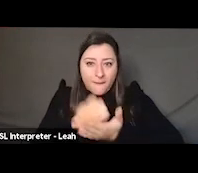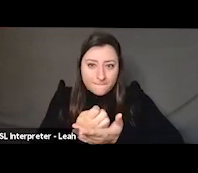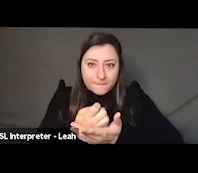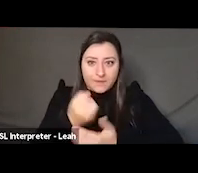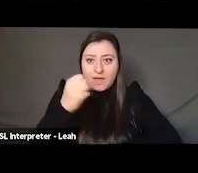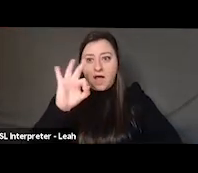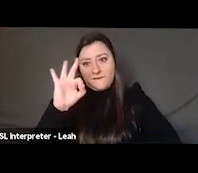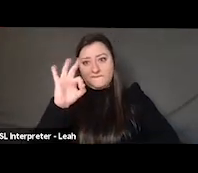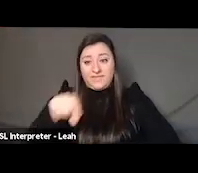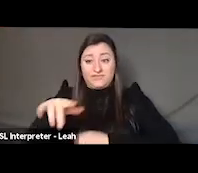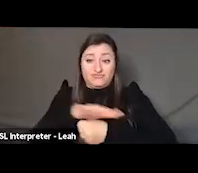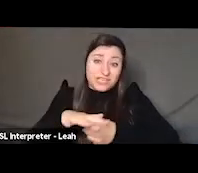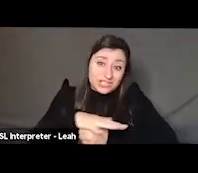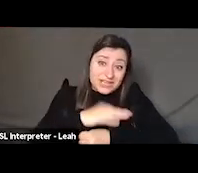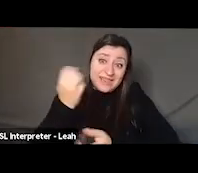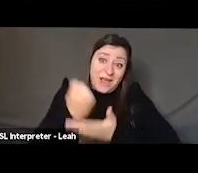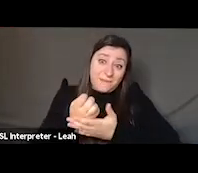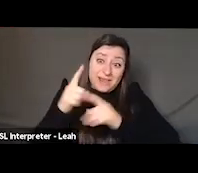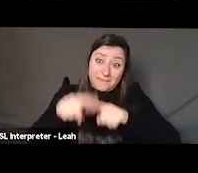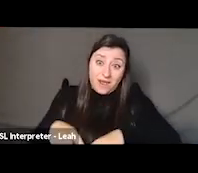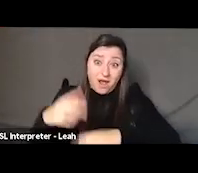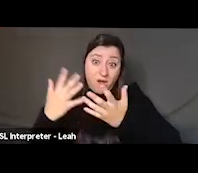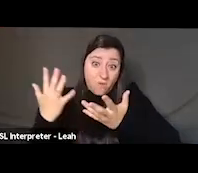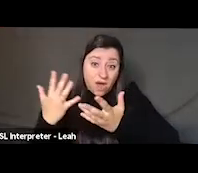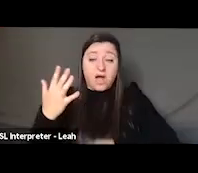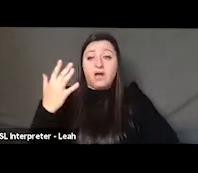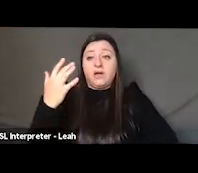this region into an economy that depended largely